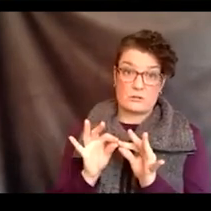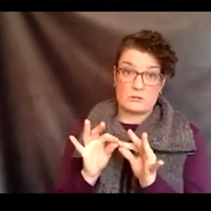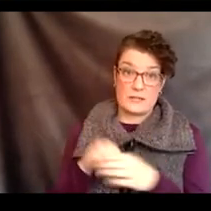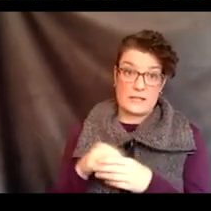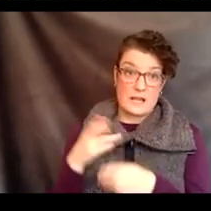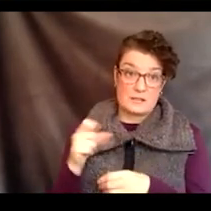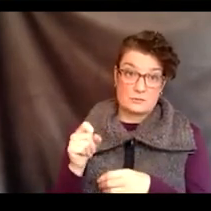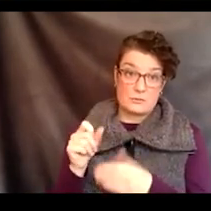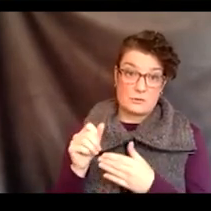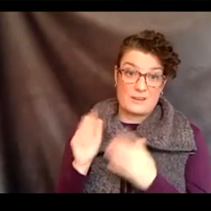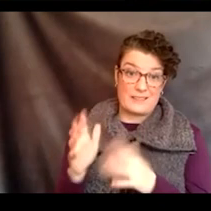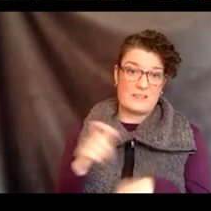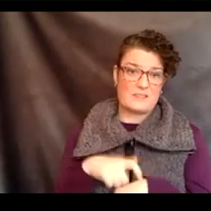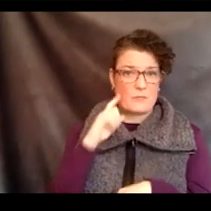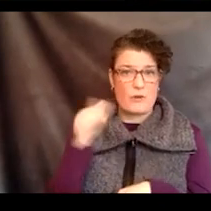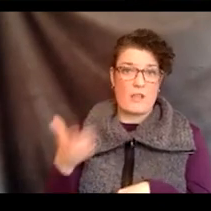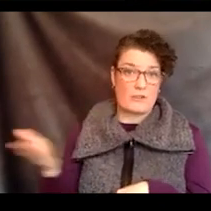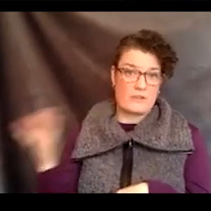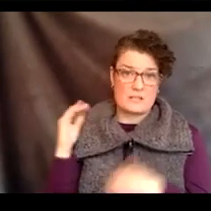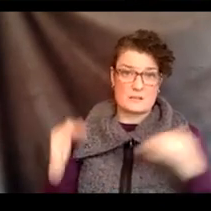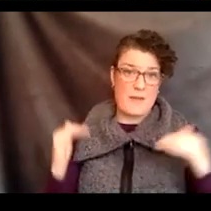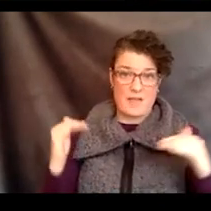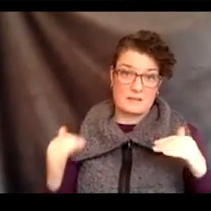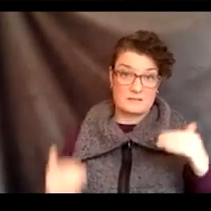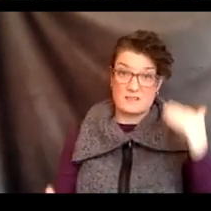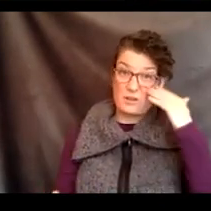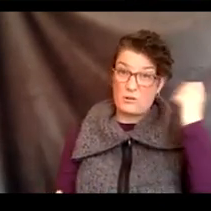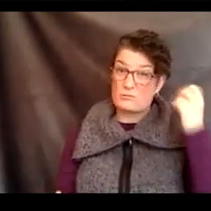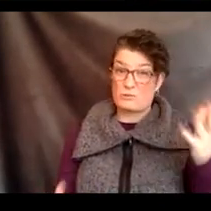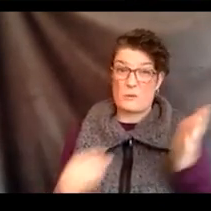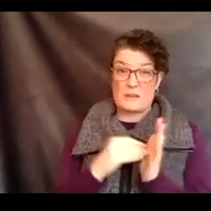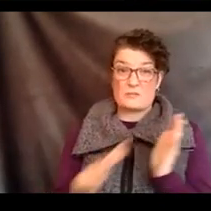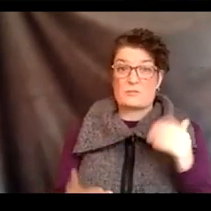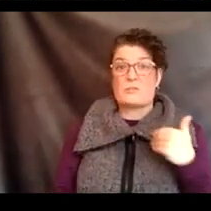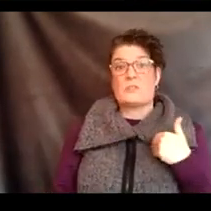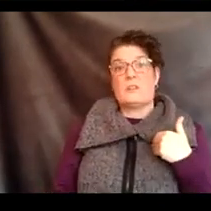leaving yourself time for other things and balance. I know so many students who have